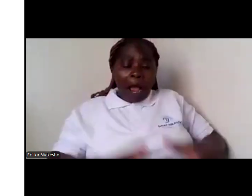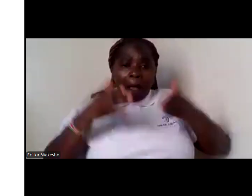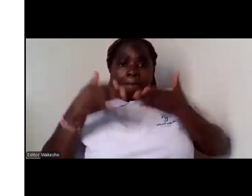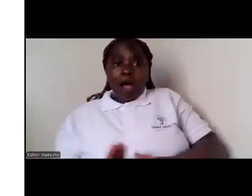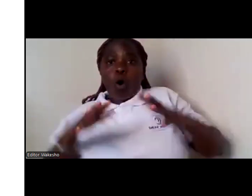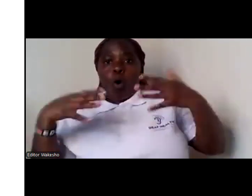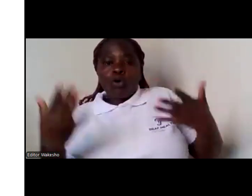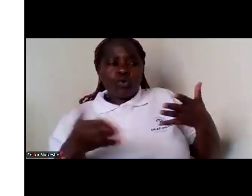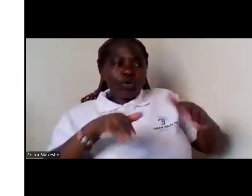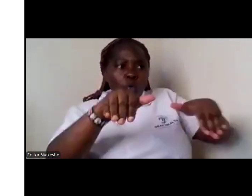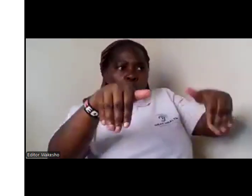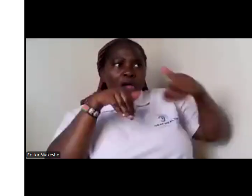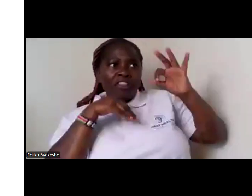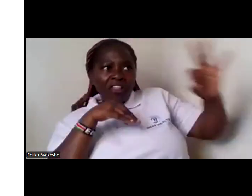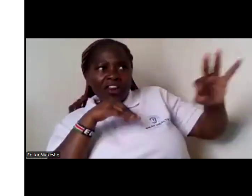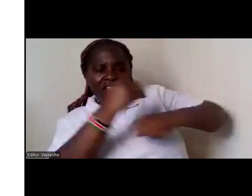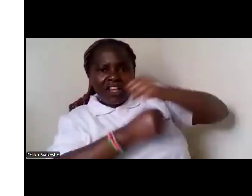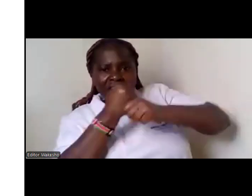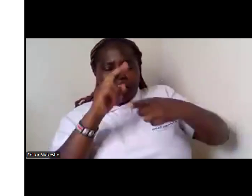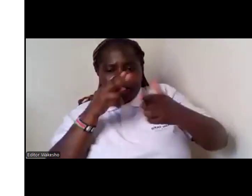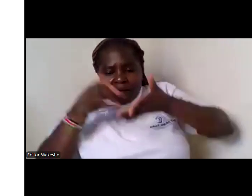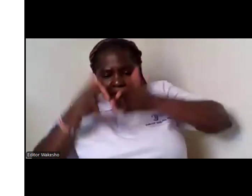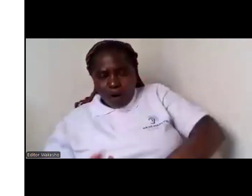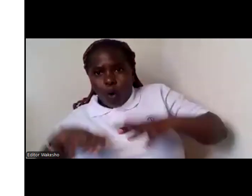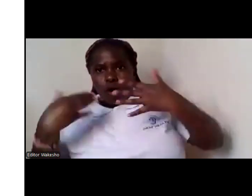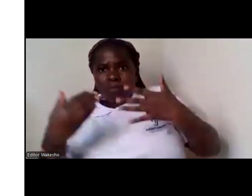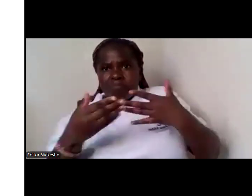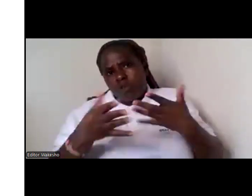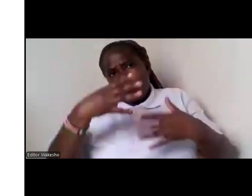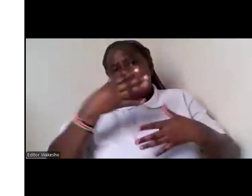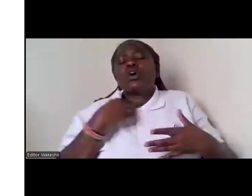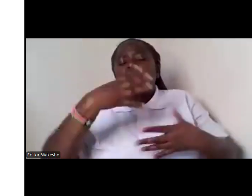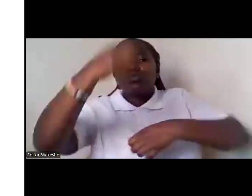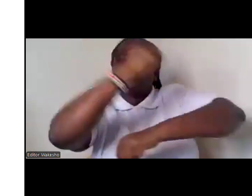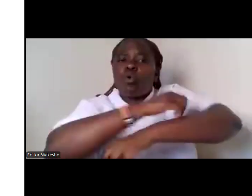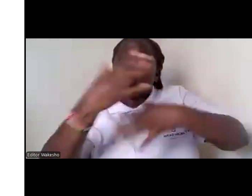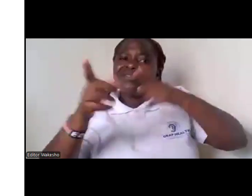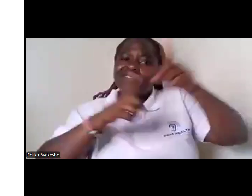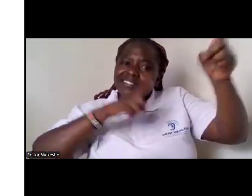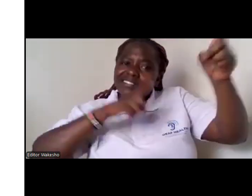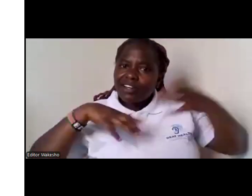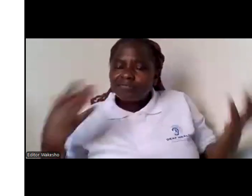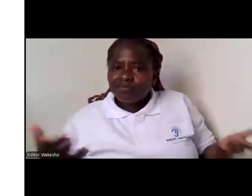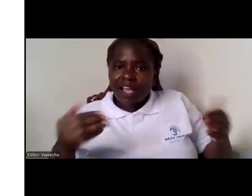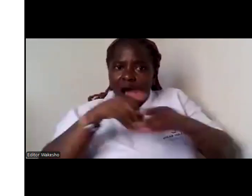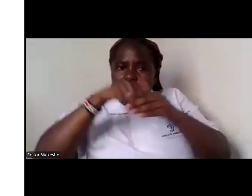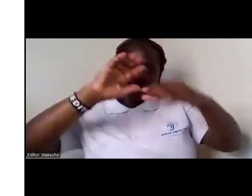5 years, 3 years? Is it that you're going to do a course? Is it that maybe you're traveling outside the